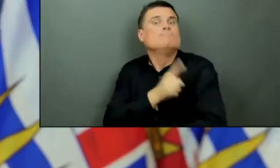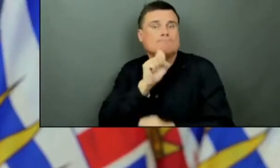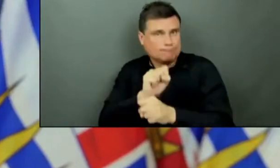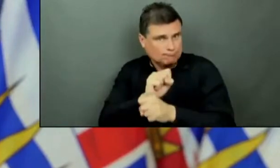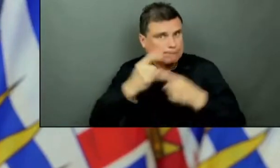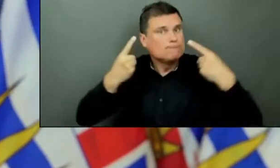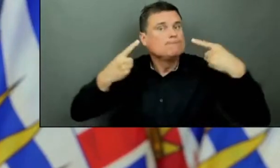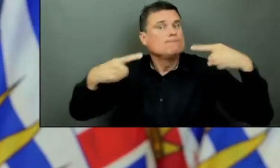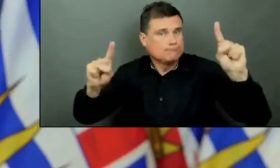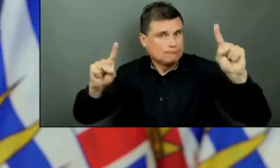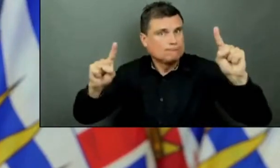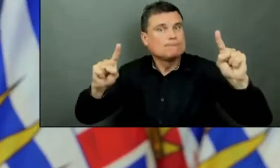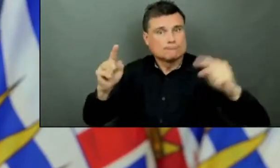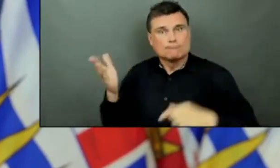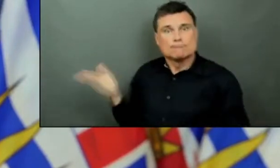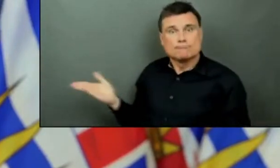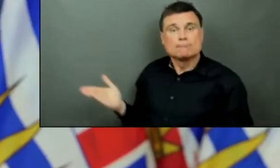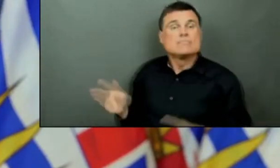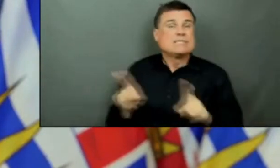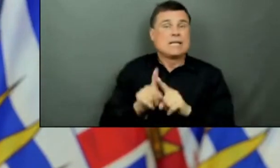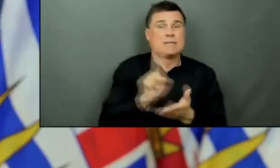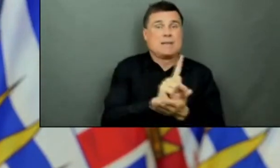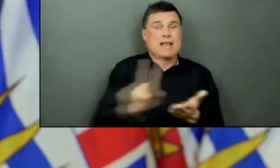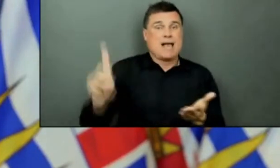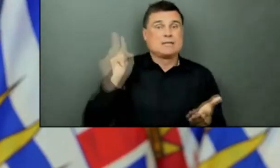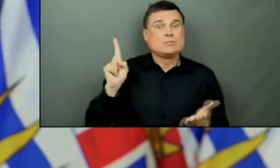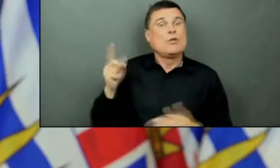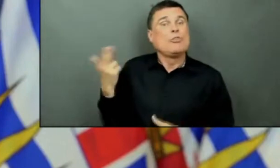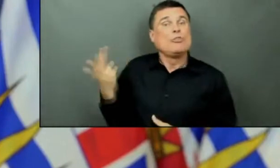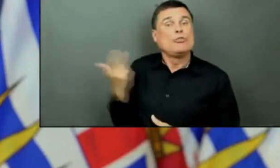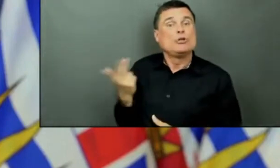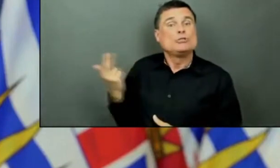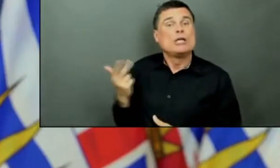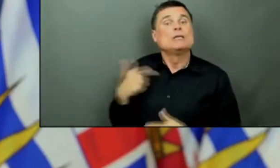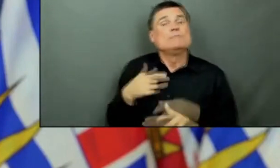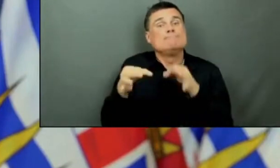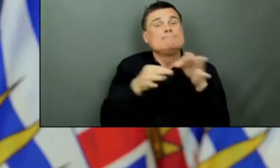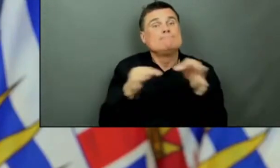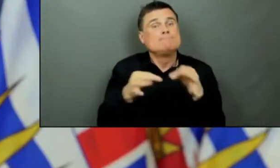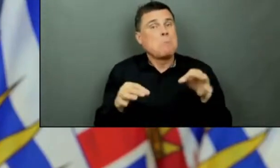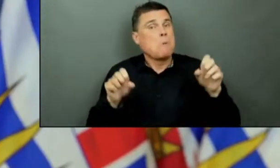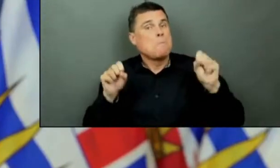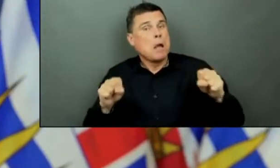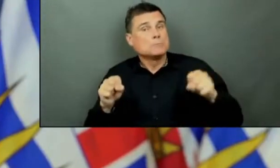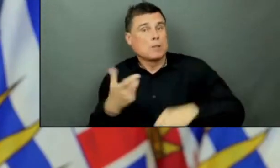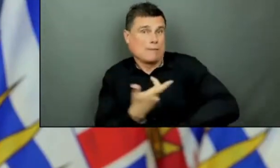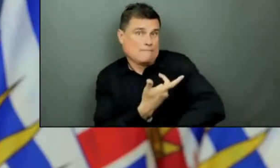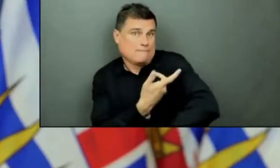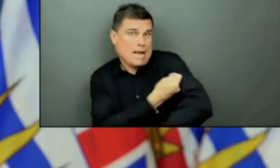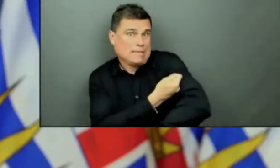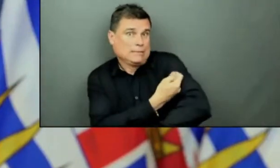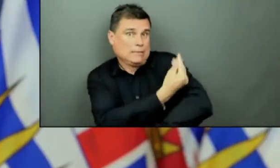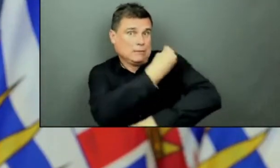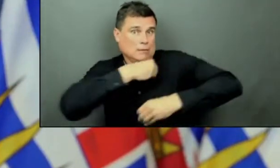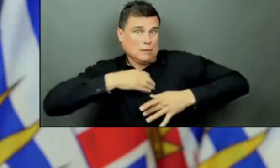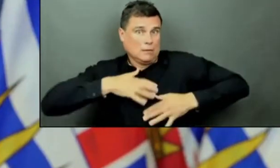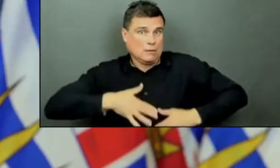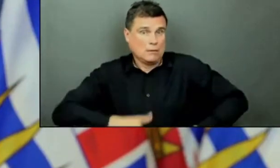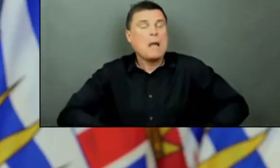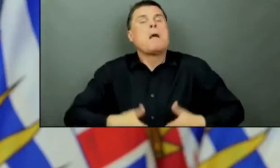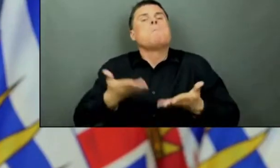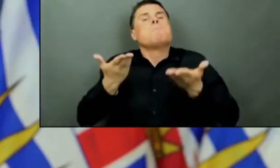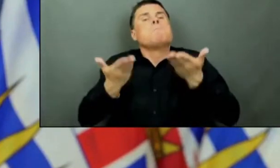last Thursday when we talked about breakthrough and the risk of infection going down when people are immunized. What this looks at